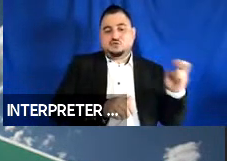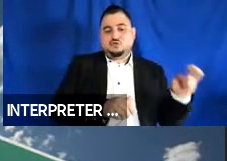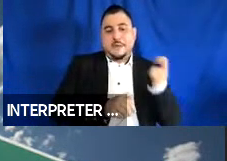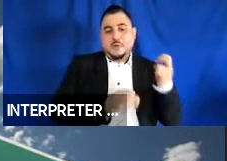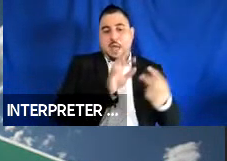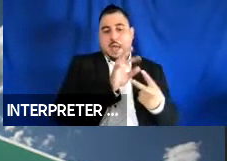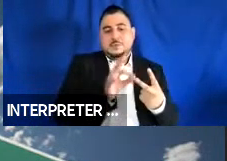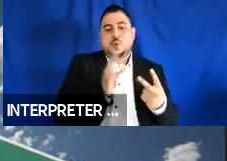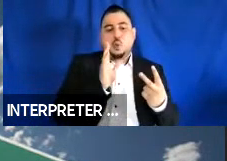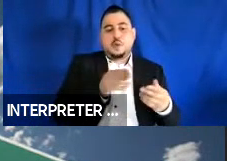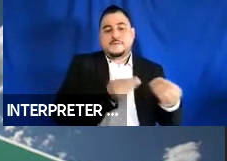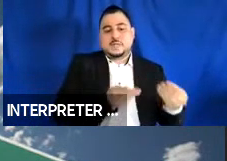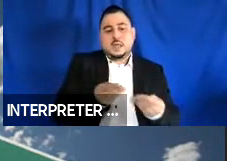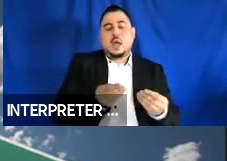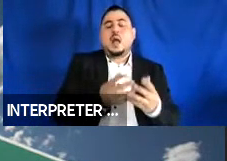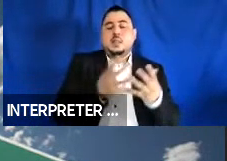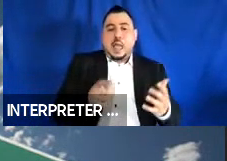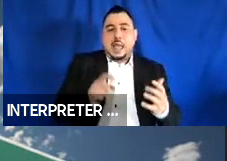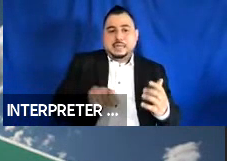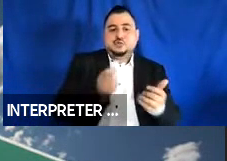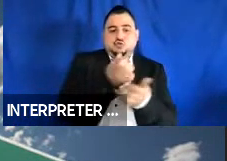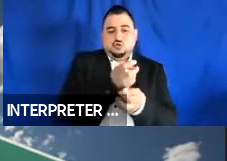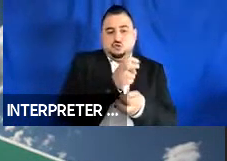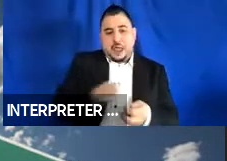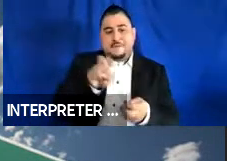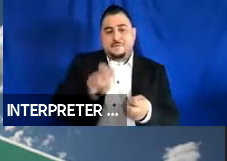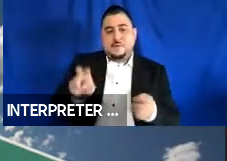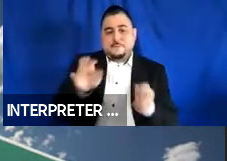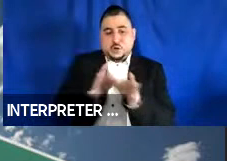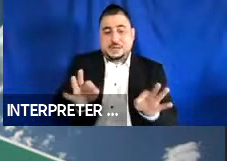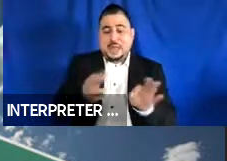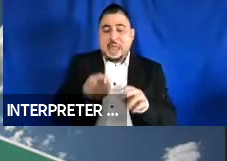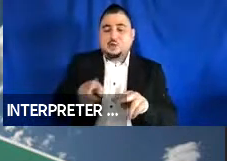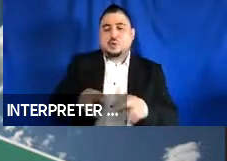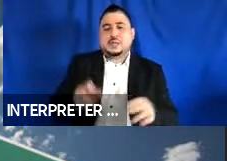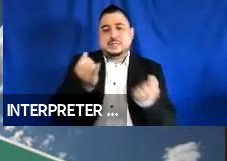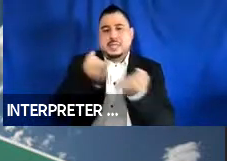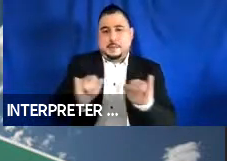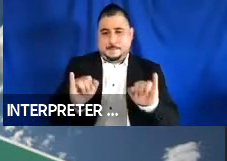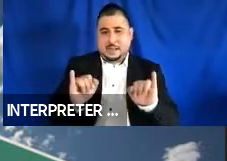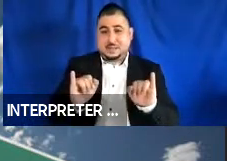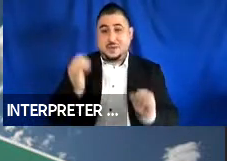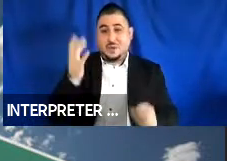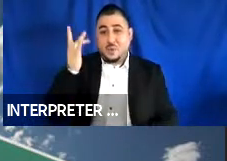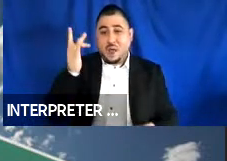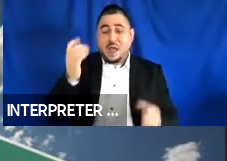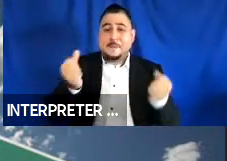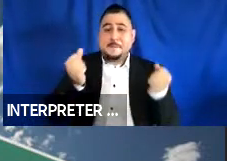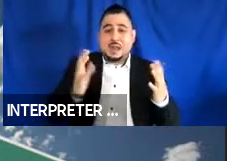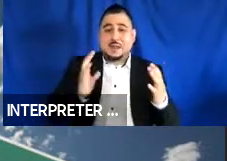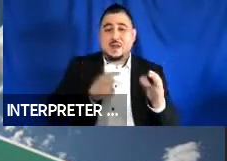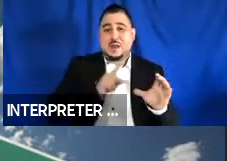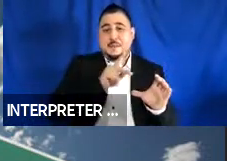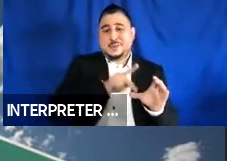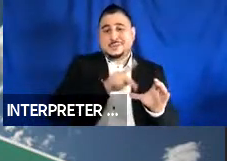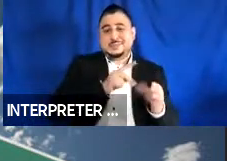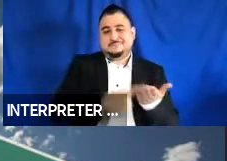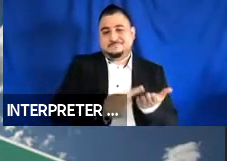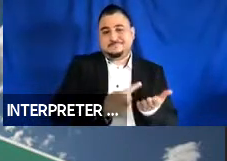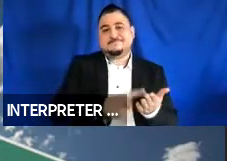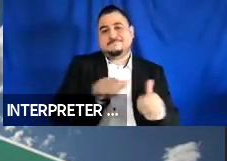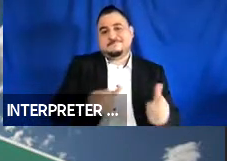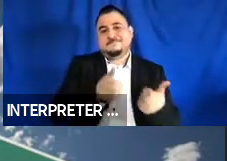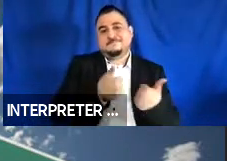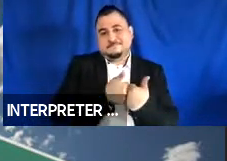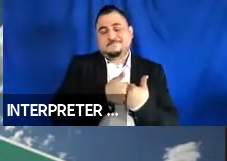would facilitate much needed travel freedom and increased independence, especially because so many participants discussed the